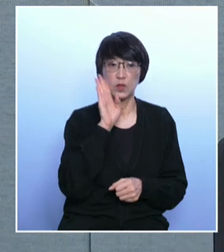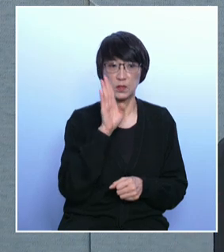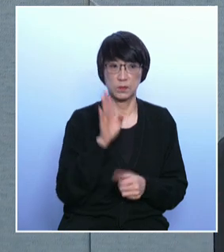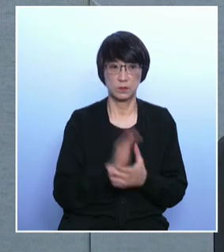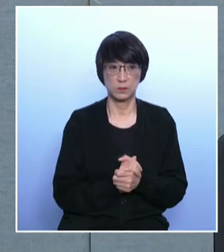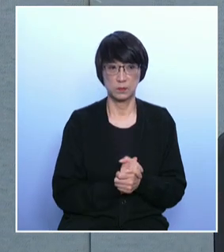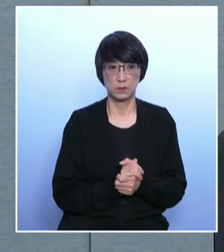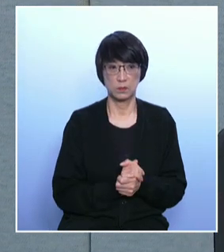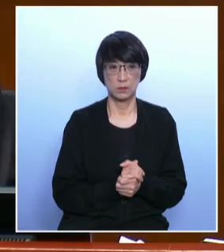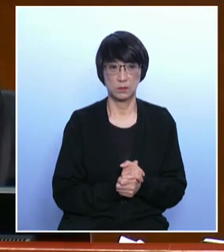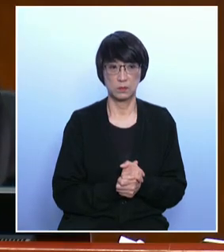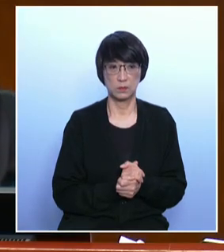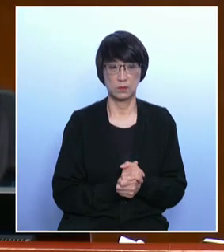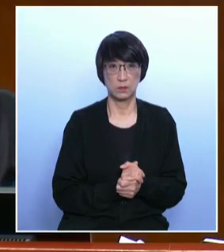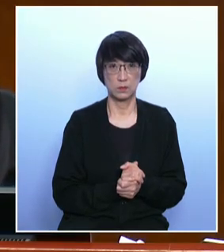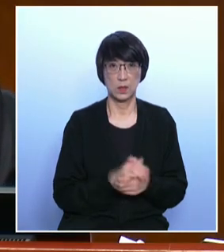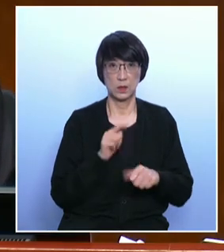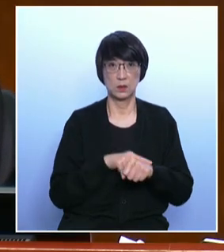Well, I'd like to supplement.